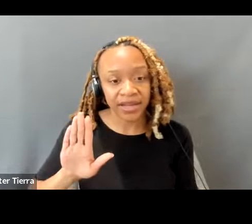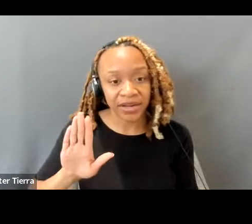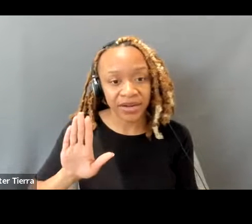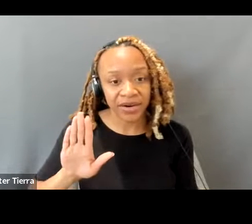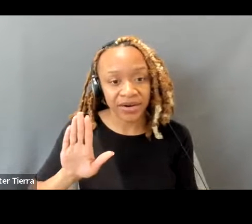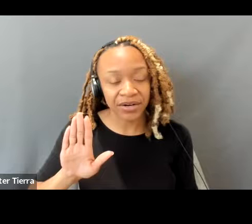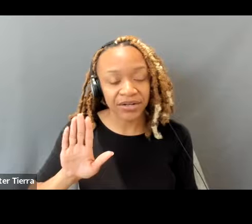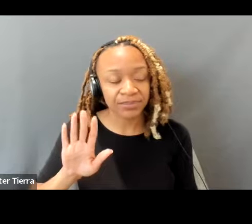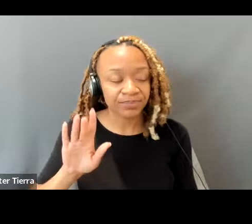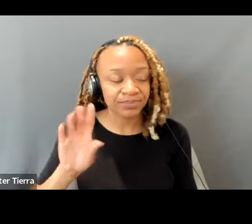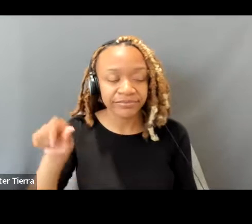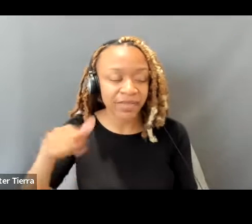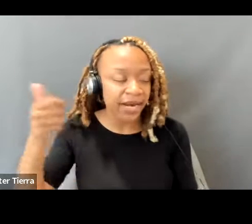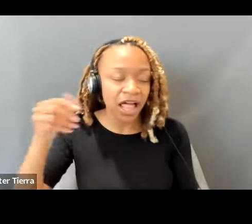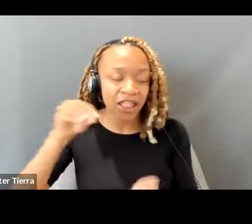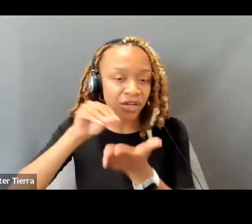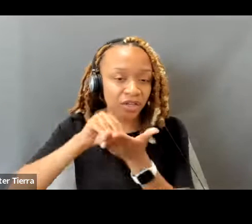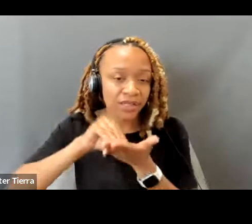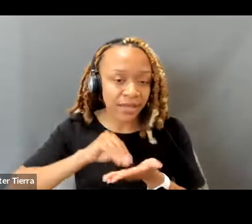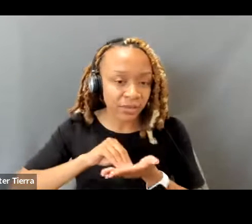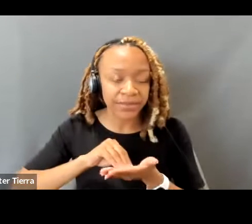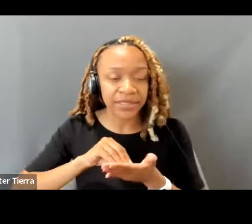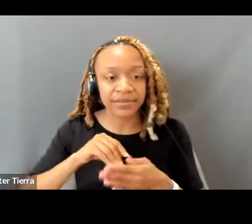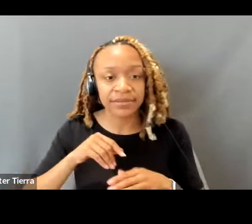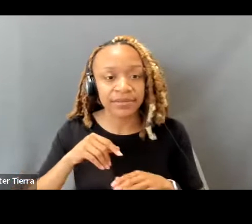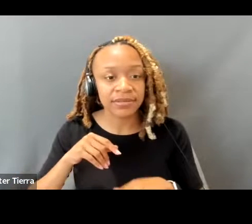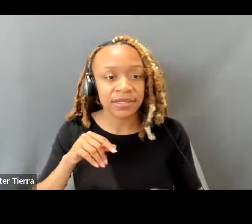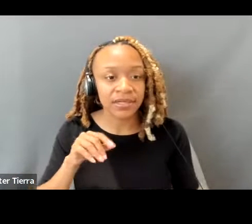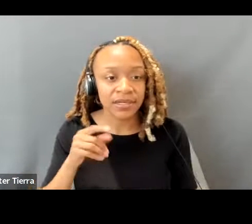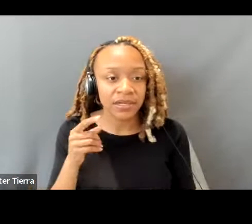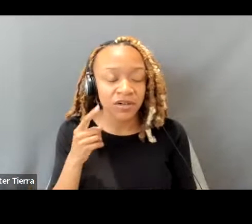they have some other documents, which is their